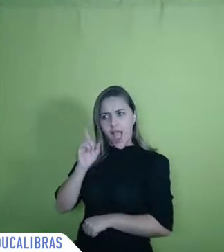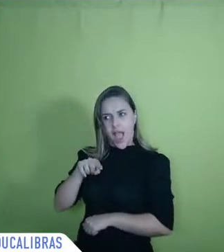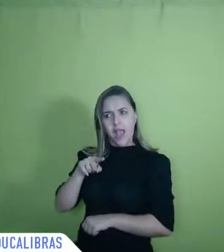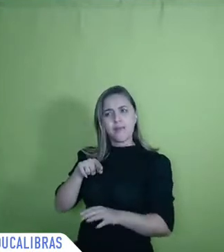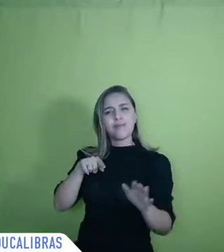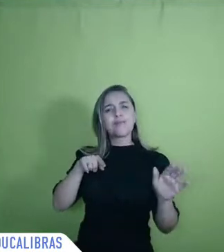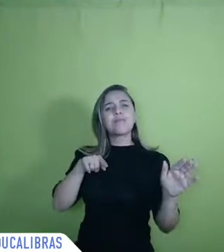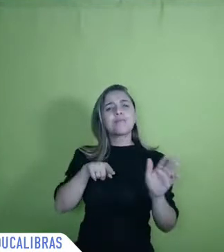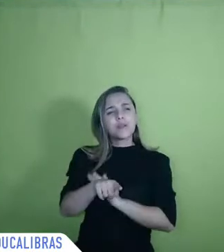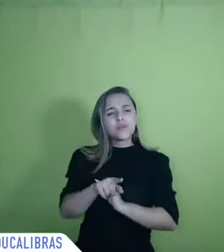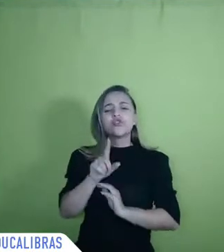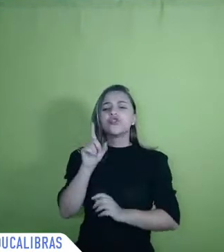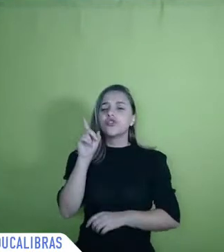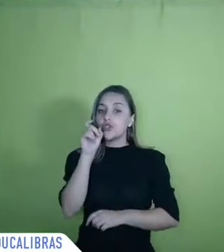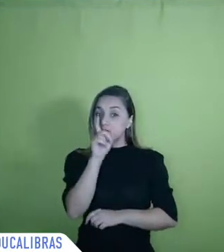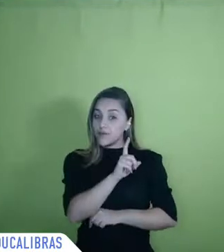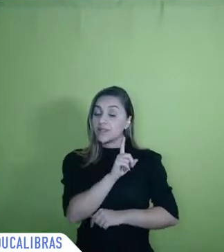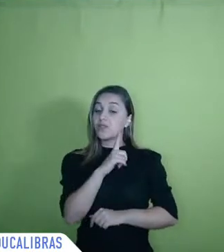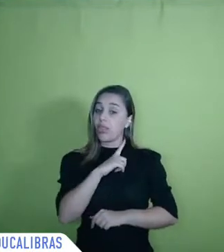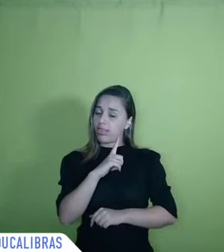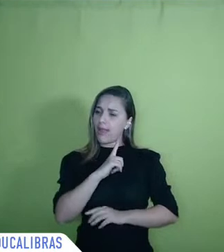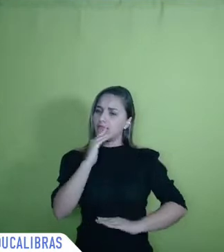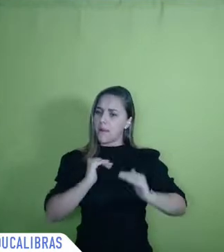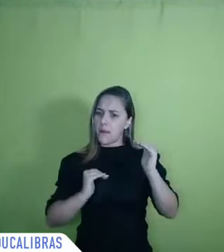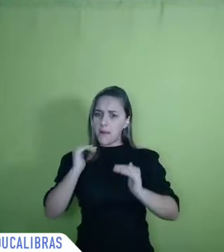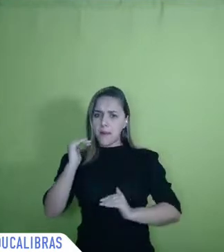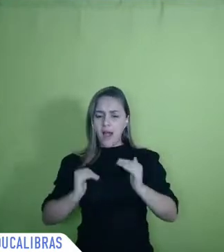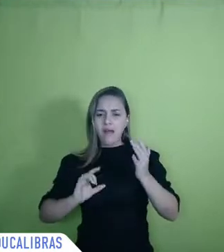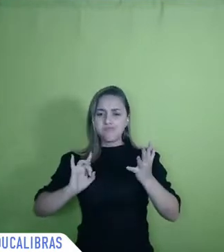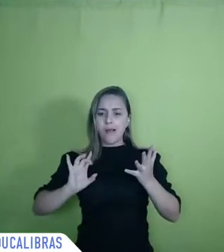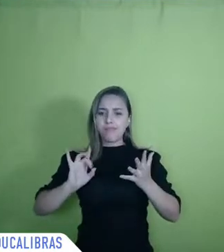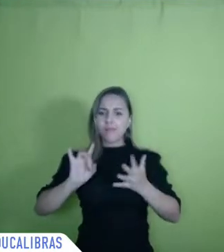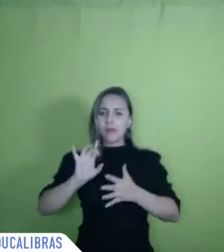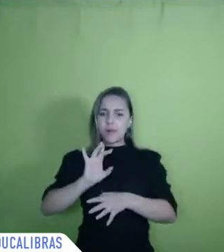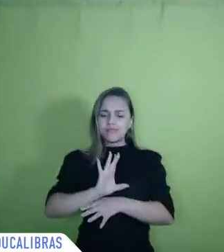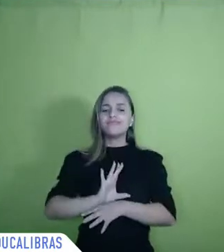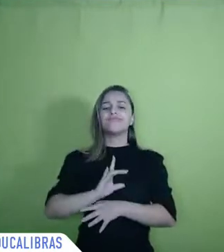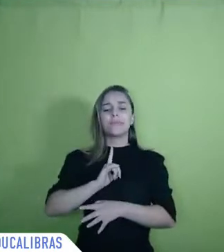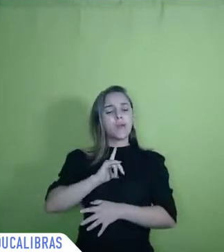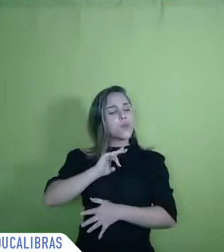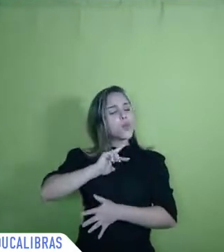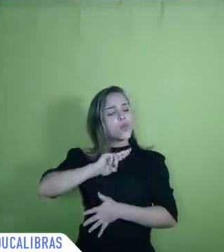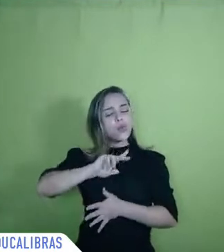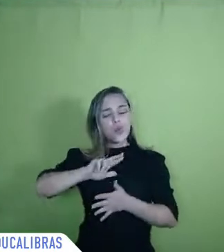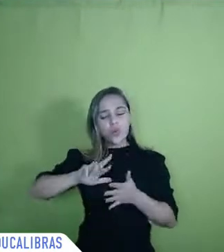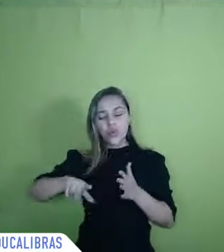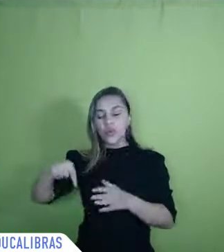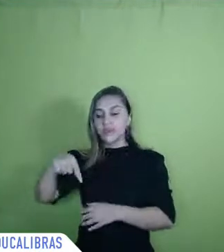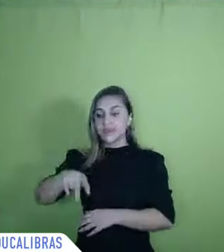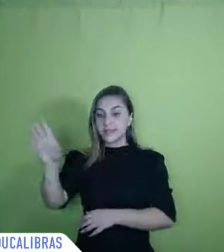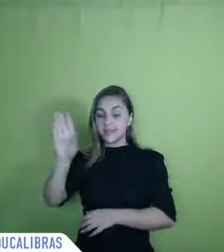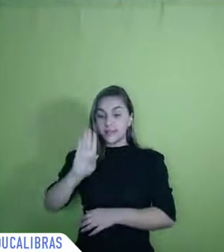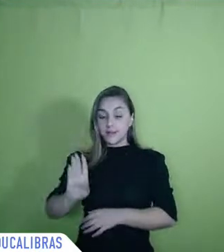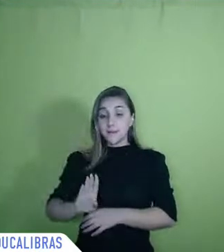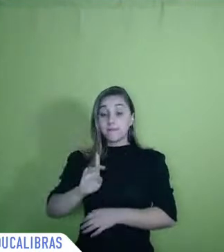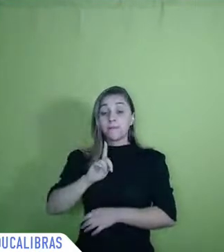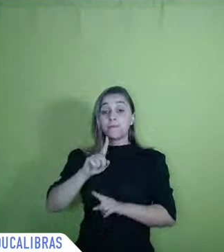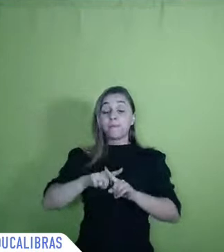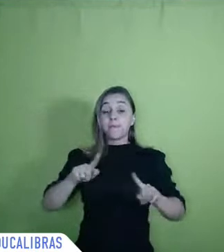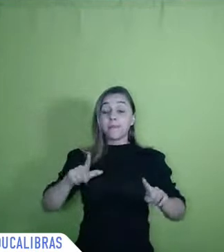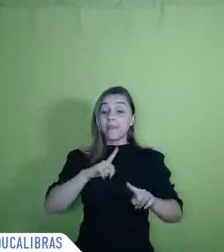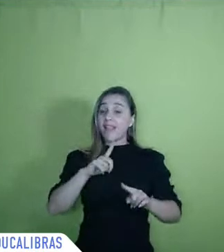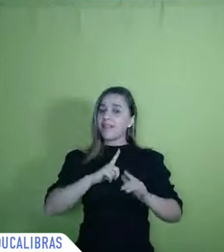can even look at the inequality between men and women in Brazil, the gender inequality dimension, which could, I mean, current trends could